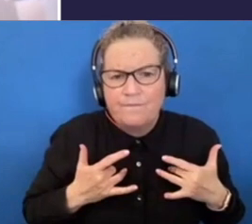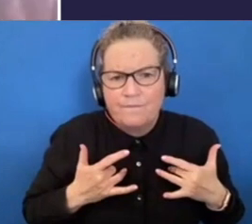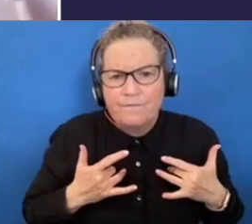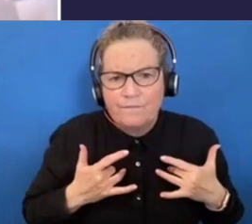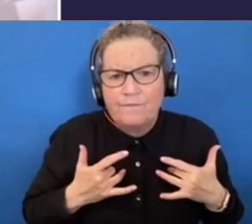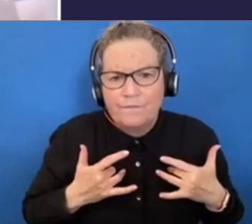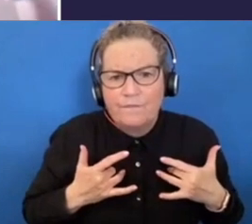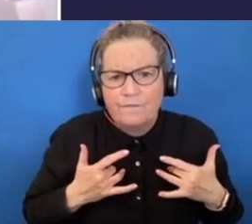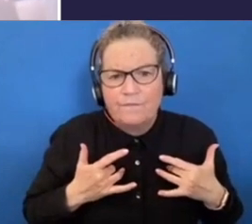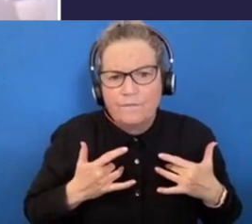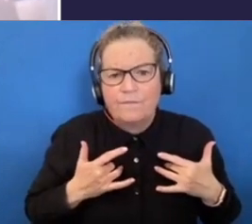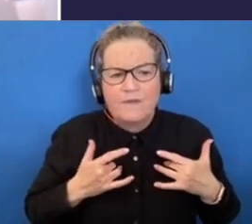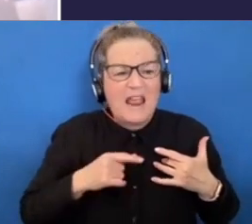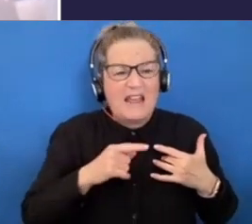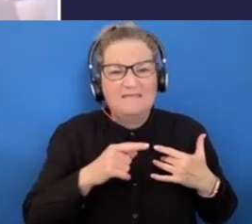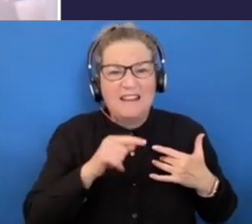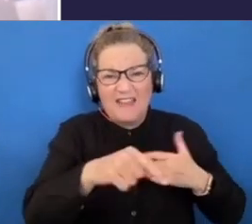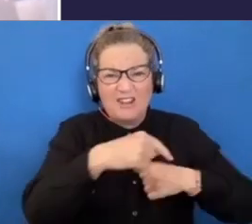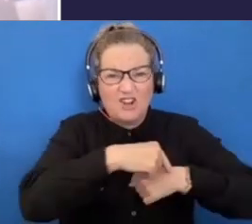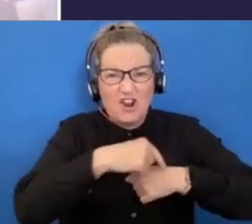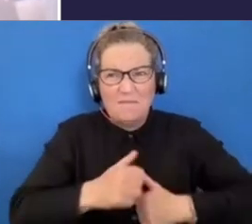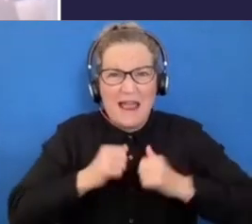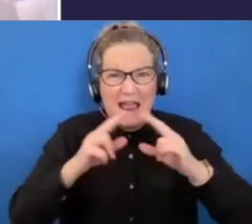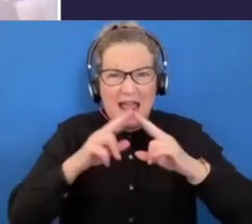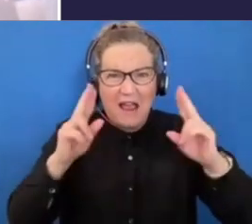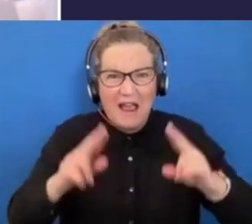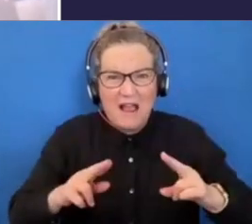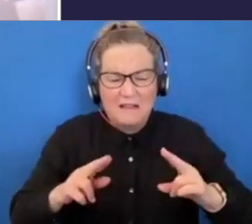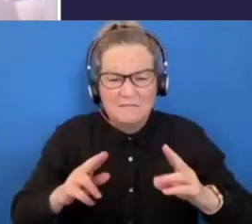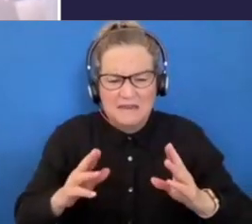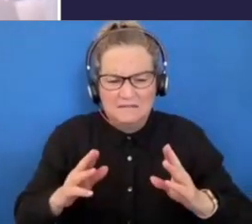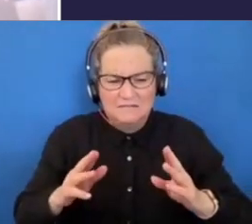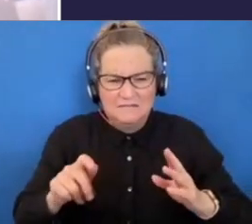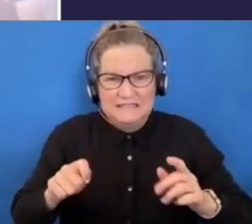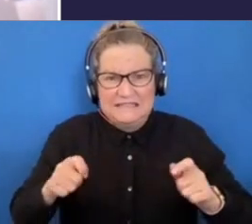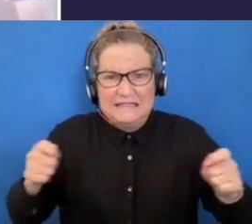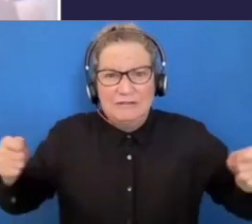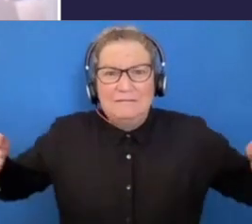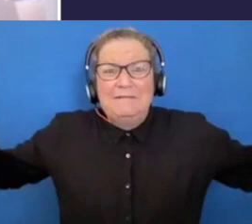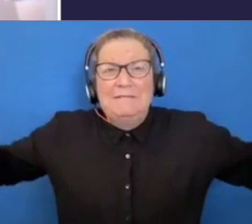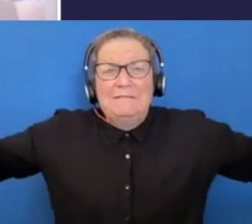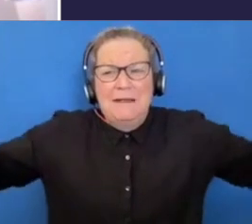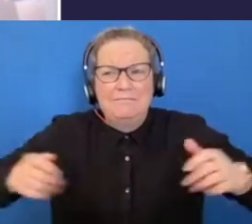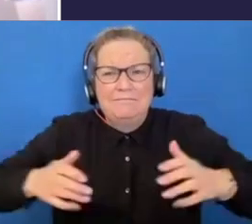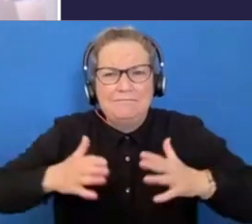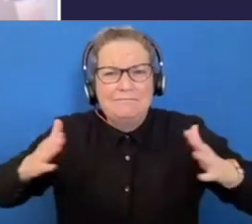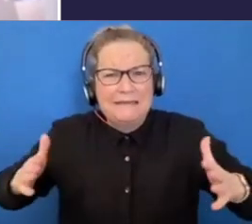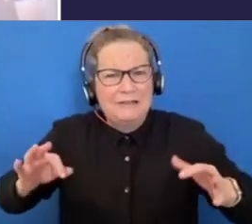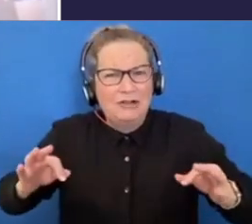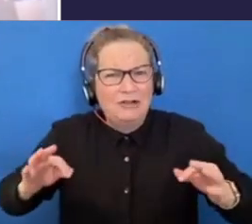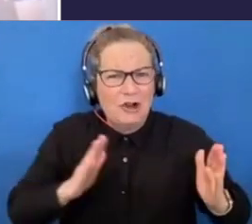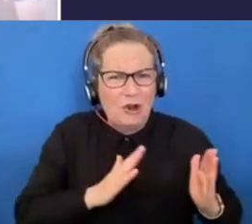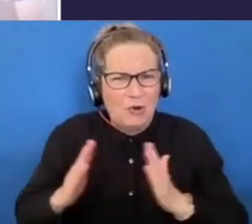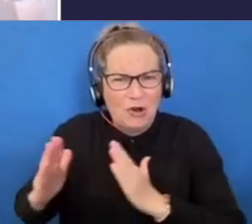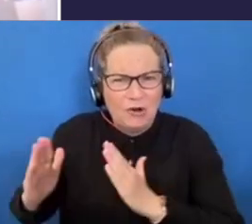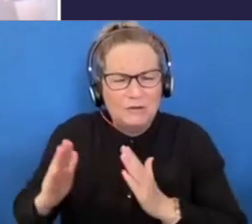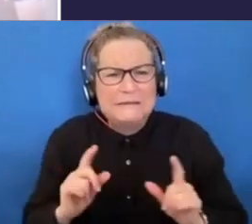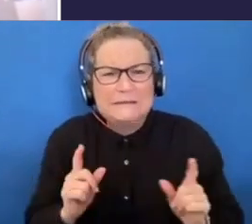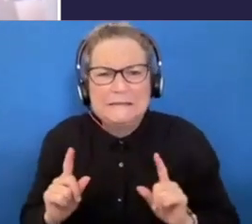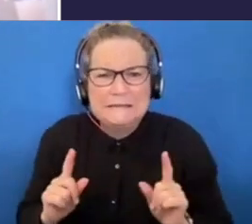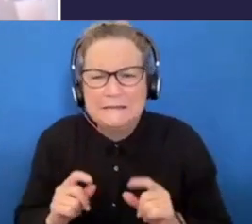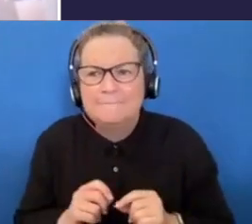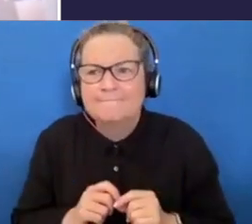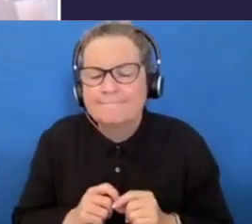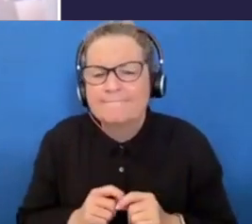tend to be big and far apart and not quite so secure. So once we had those ideas in motion, we started to think about what that would look like for the